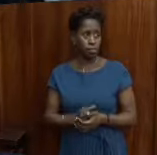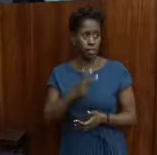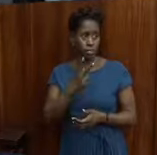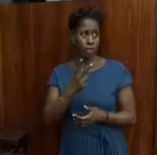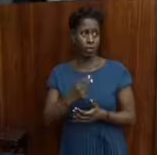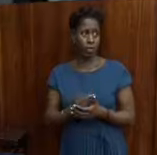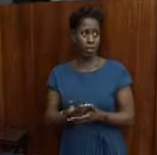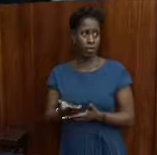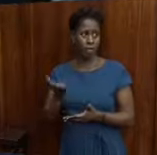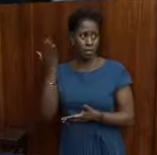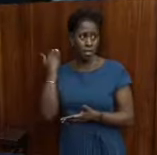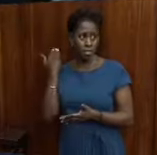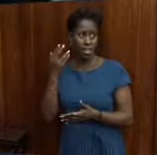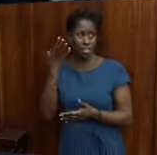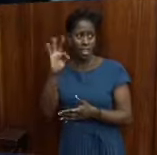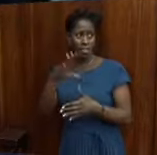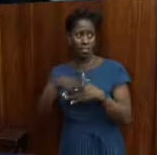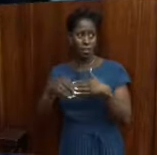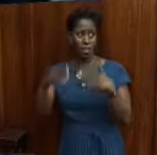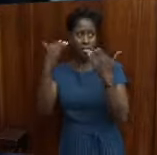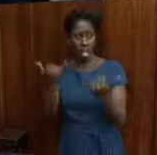$15.95 per gallon.